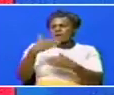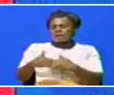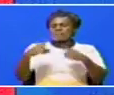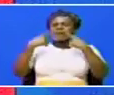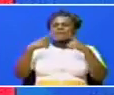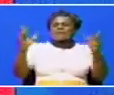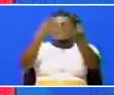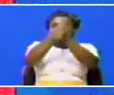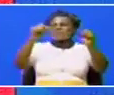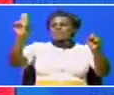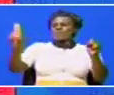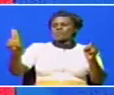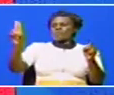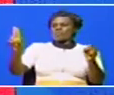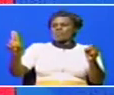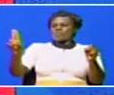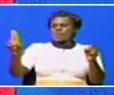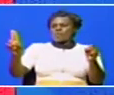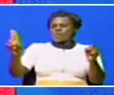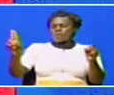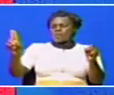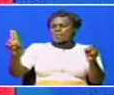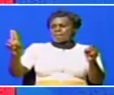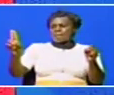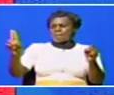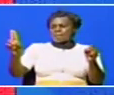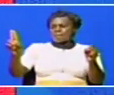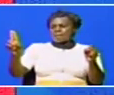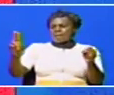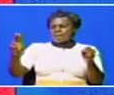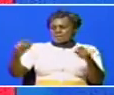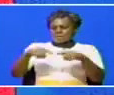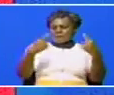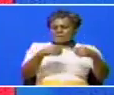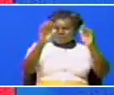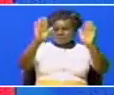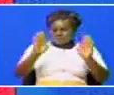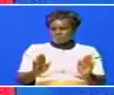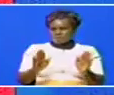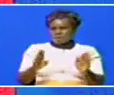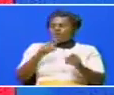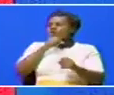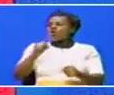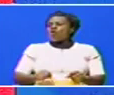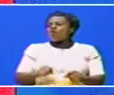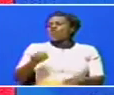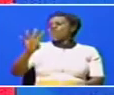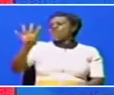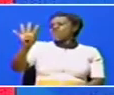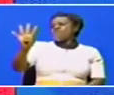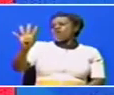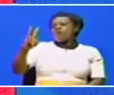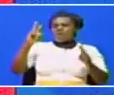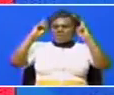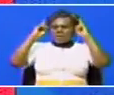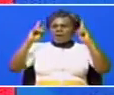of Uhuru Kenyatta as winner in the presidential election. Among the injured in Kisumu is a four-year-old boy. Mashirima